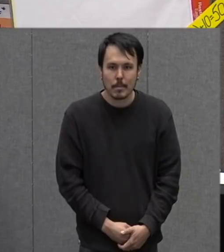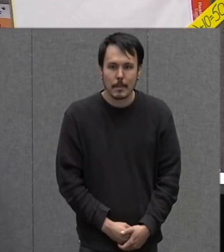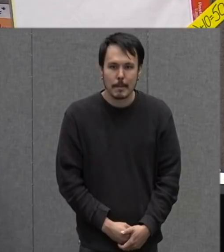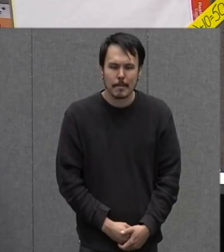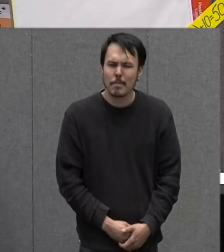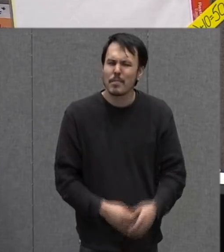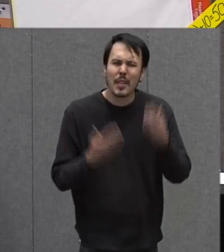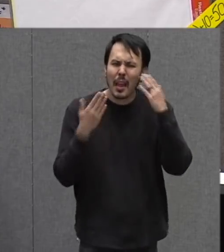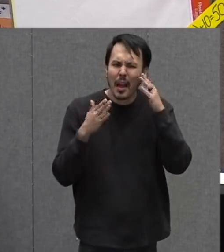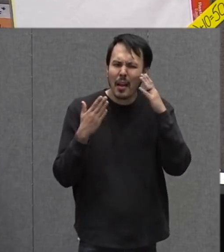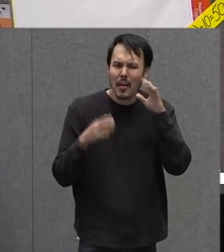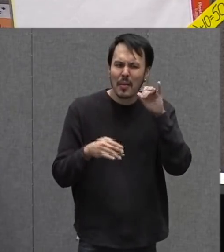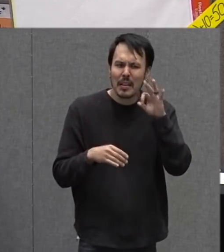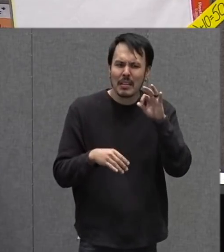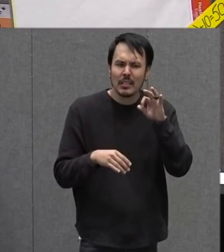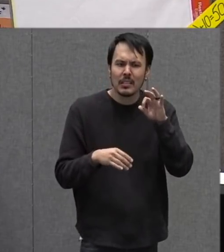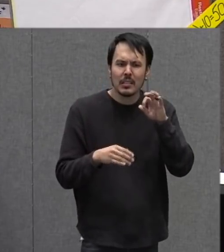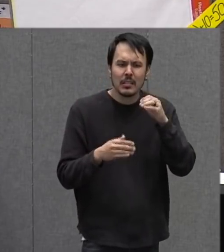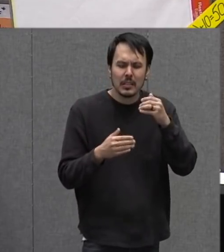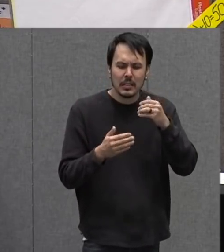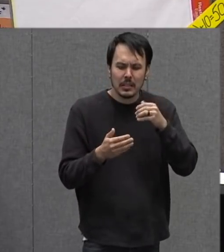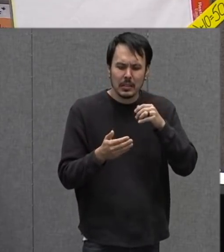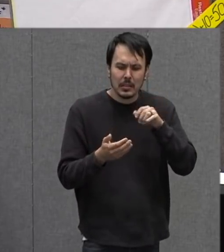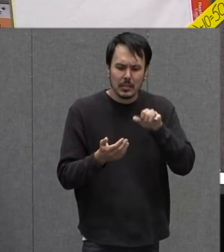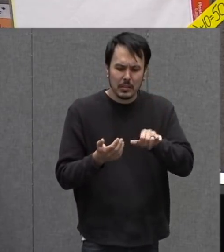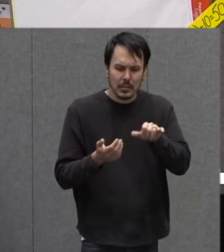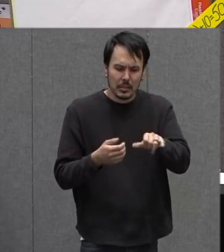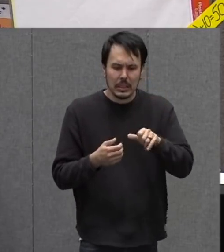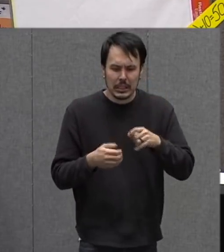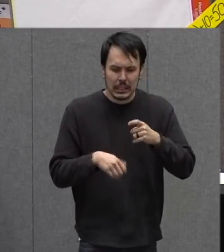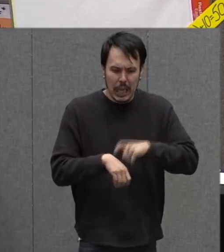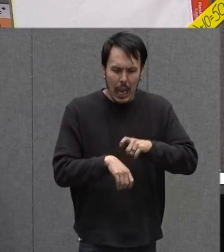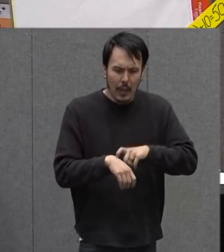I don't know if it's time or the amount of stickers maybe is a better word.